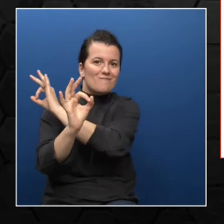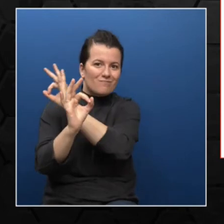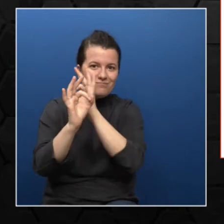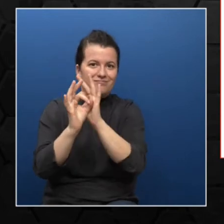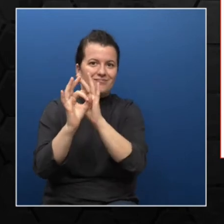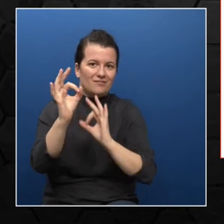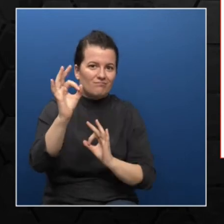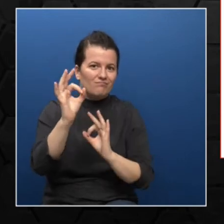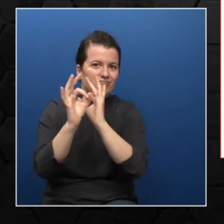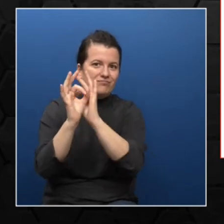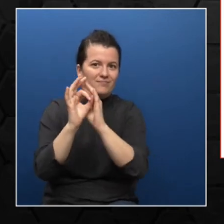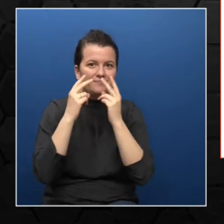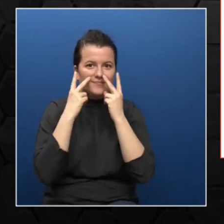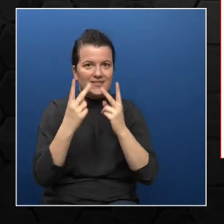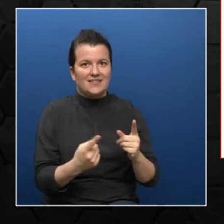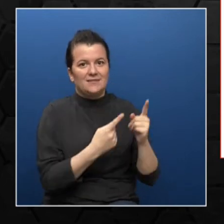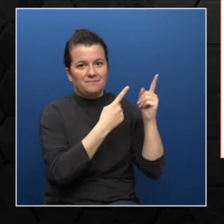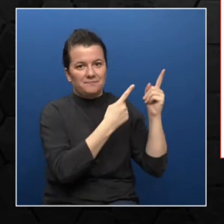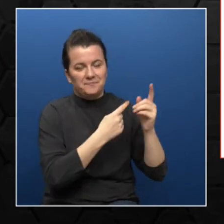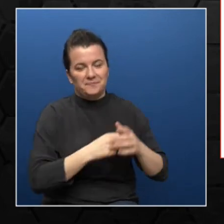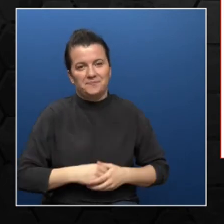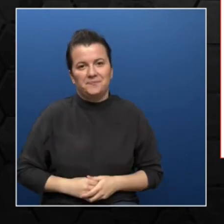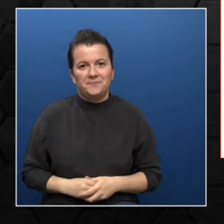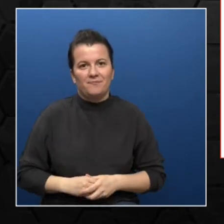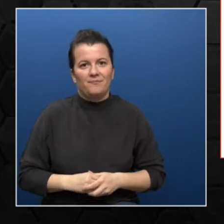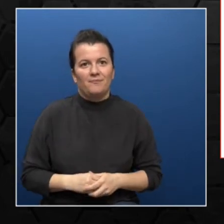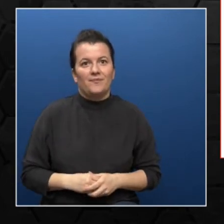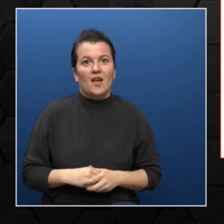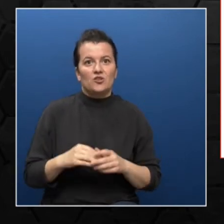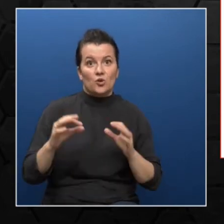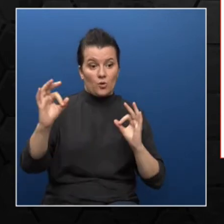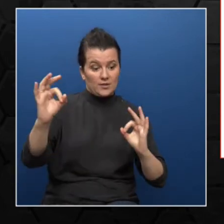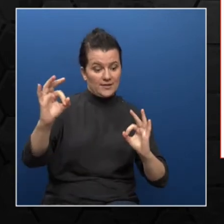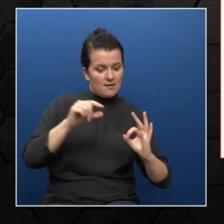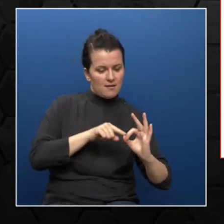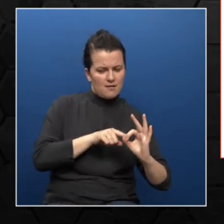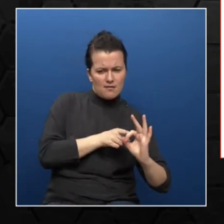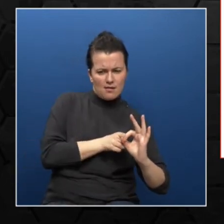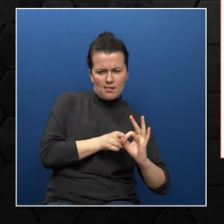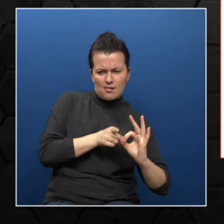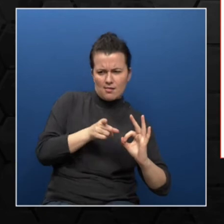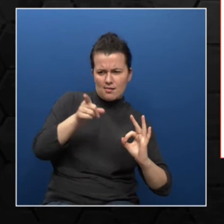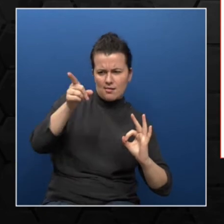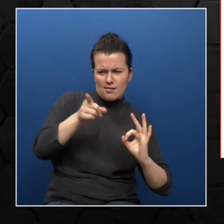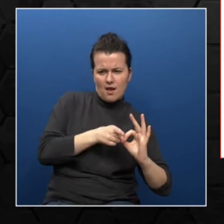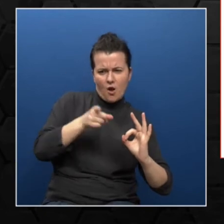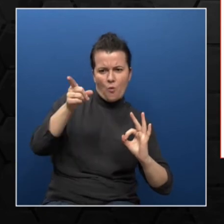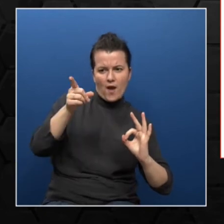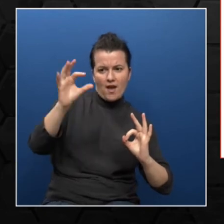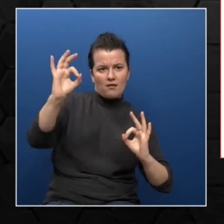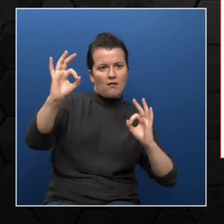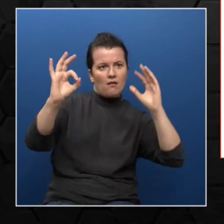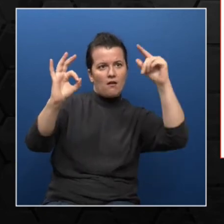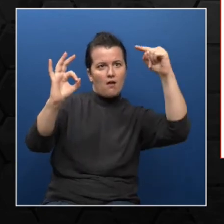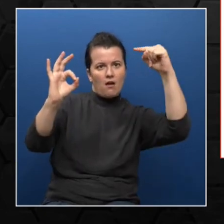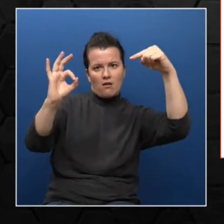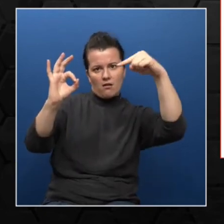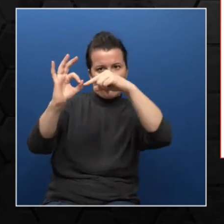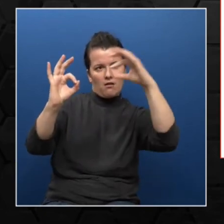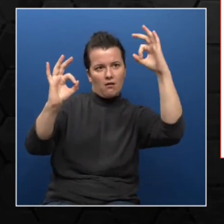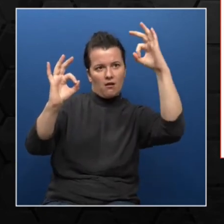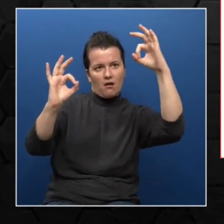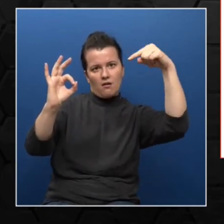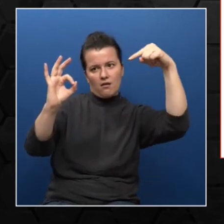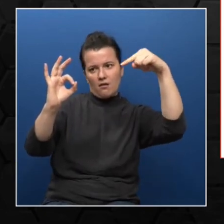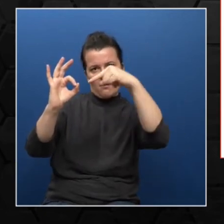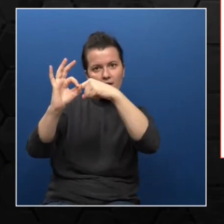governs the motion of these particles. So it just uses these two equations, and I'll just probably just run through these slides. And so as you can